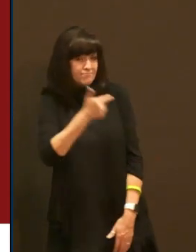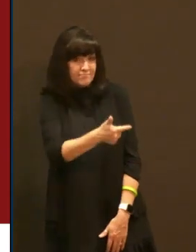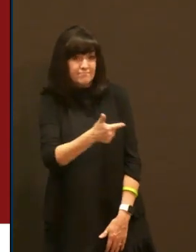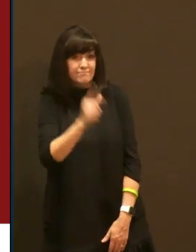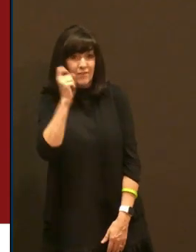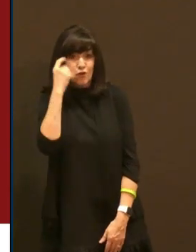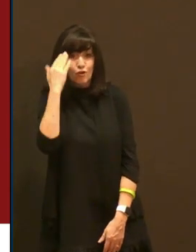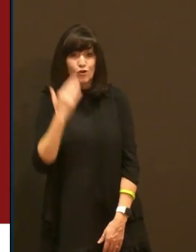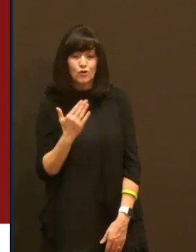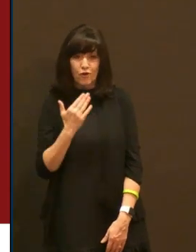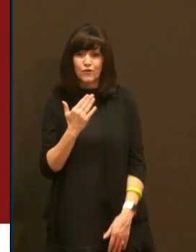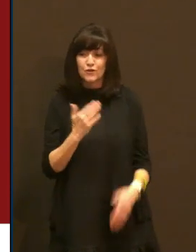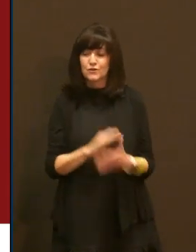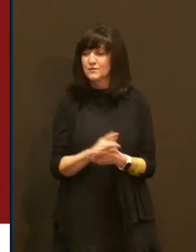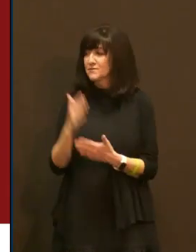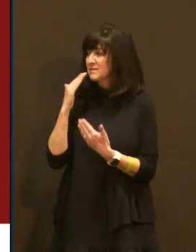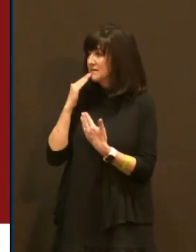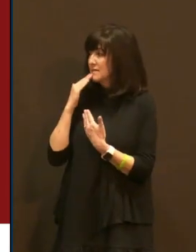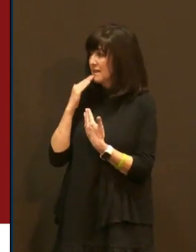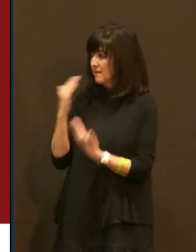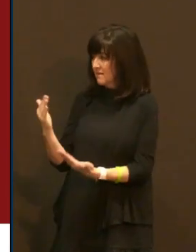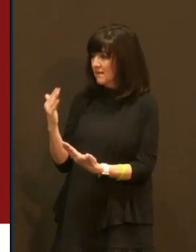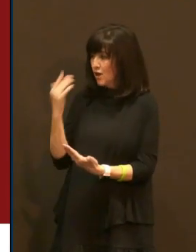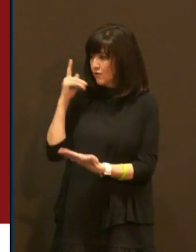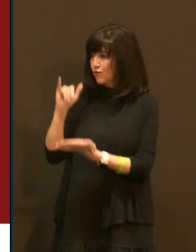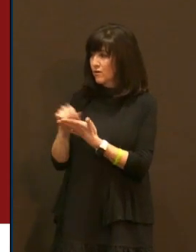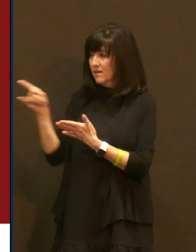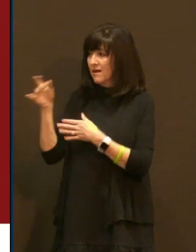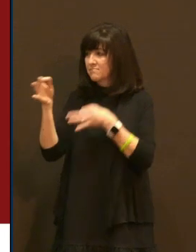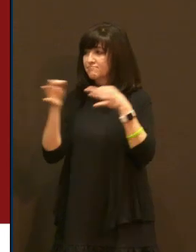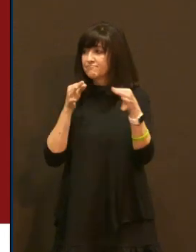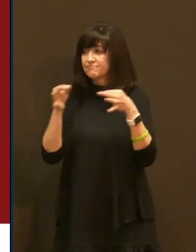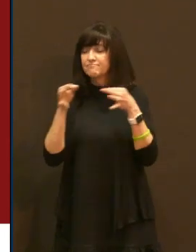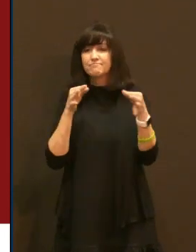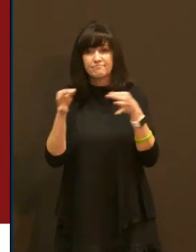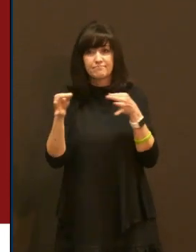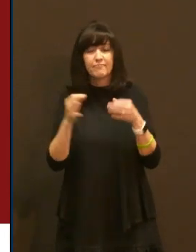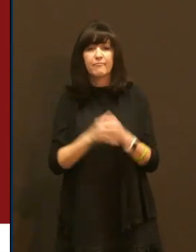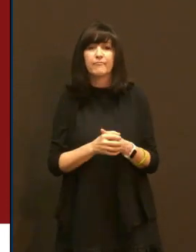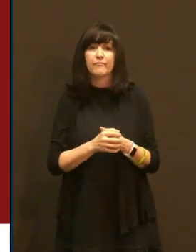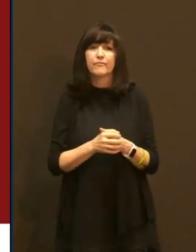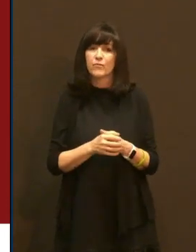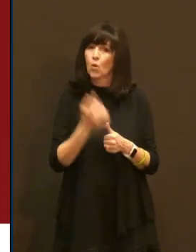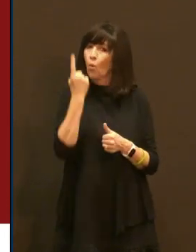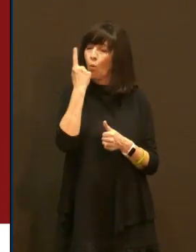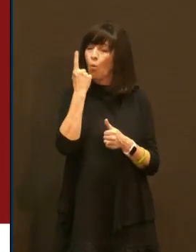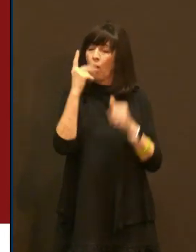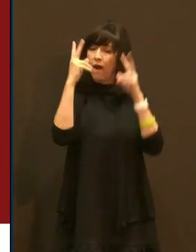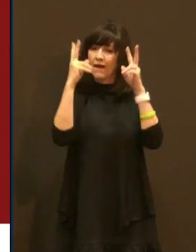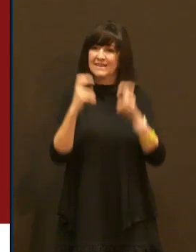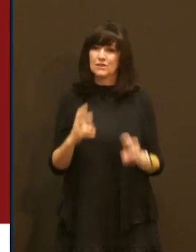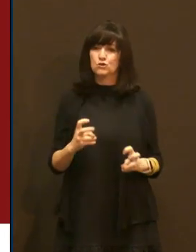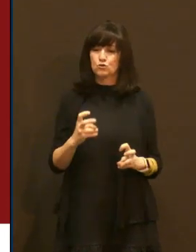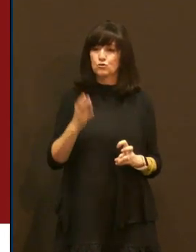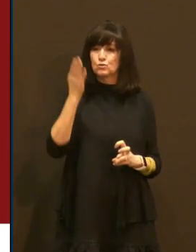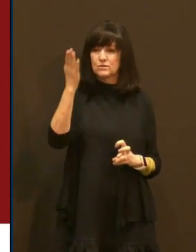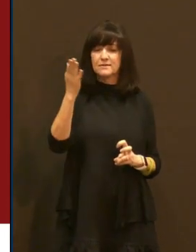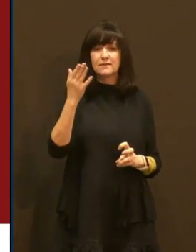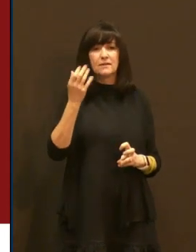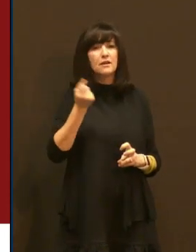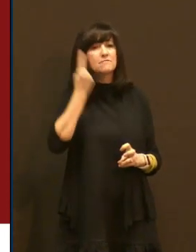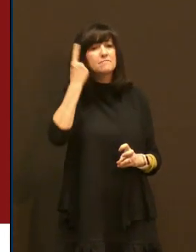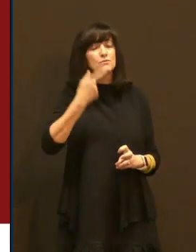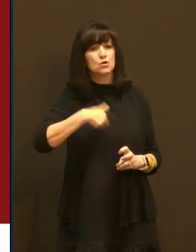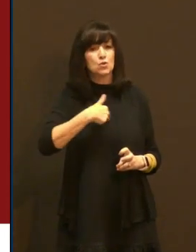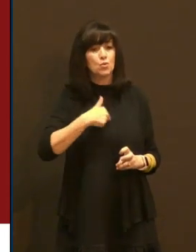All right, thank you very much for that, Dr. Rattay. And one of the issues there is as we move forward, and we